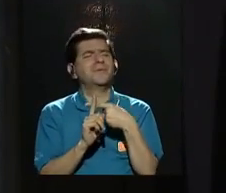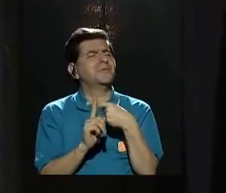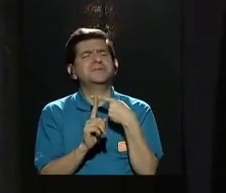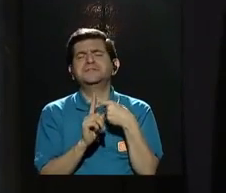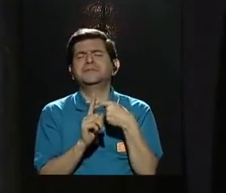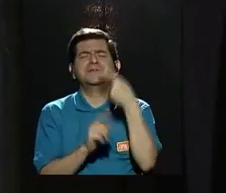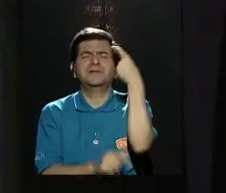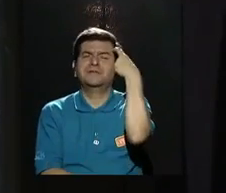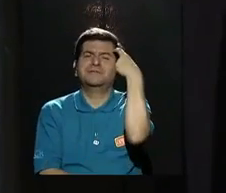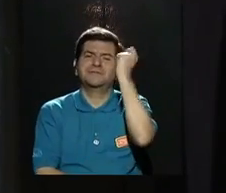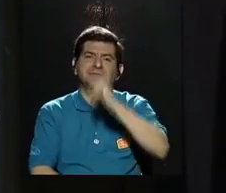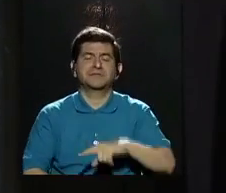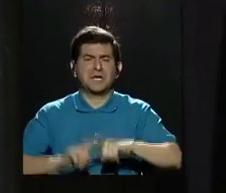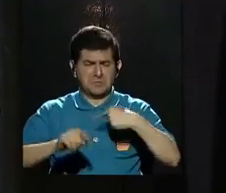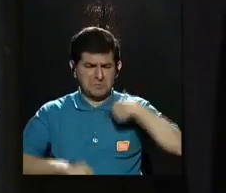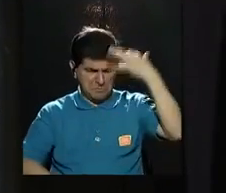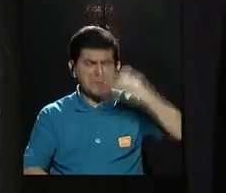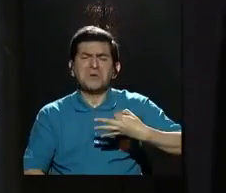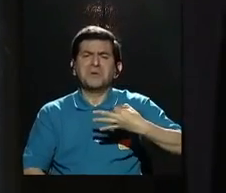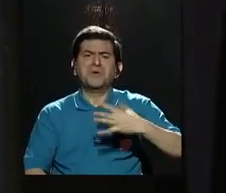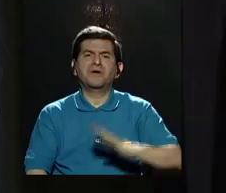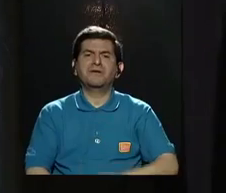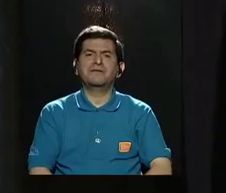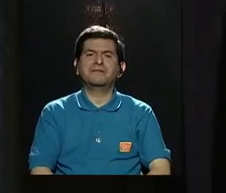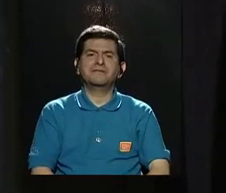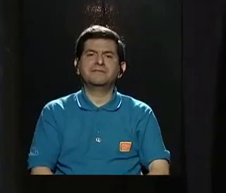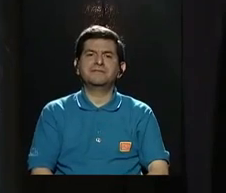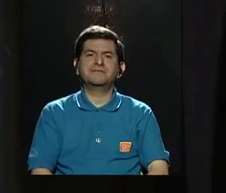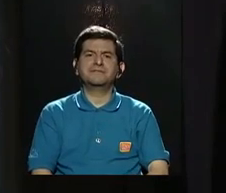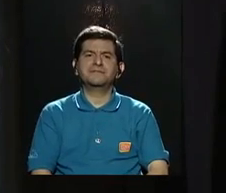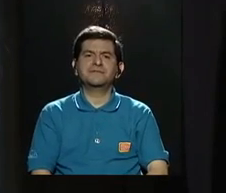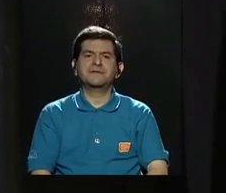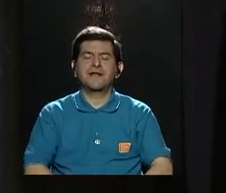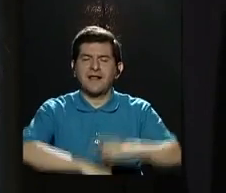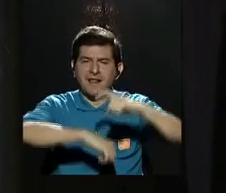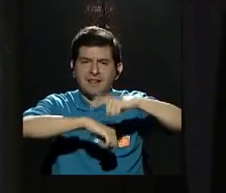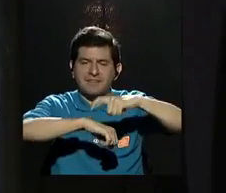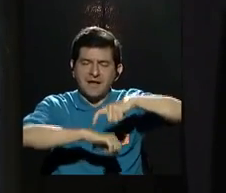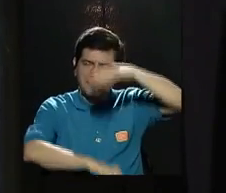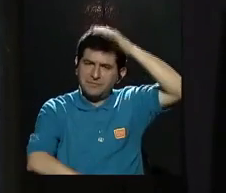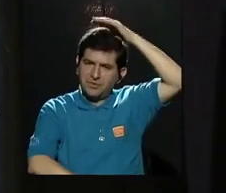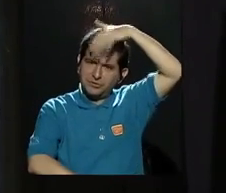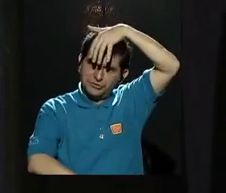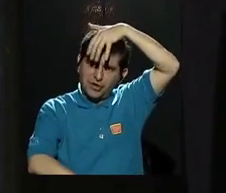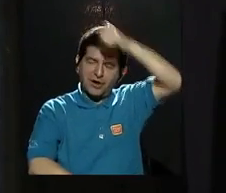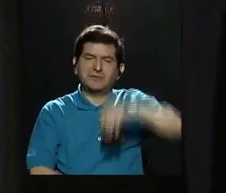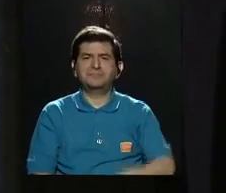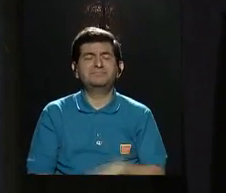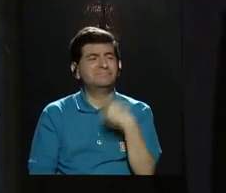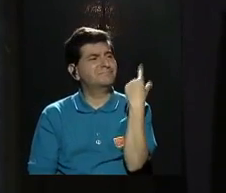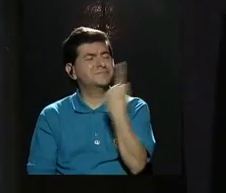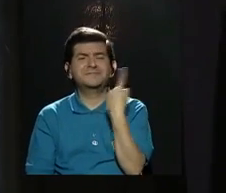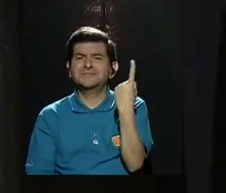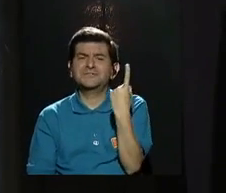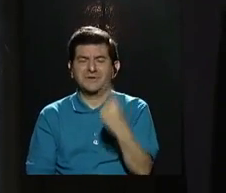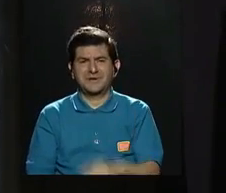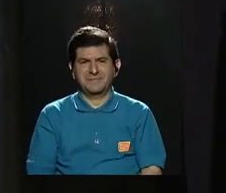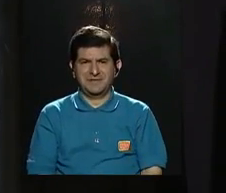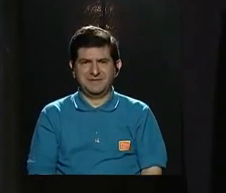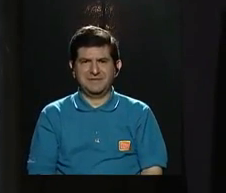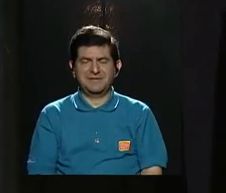but I believe that the Trump era will eventually only be a minor